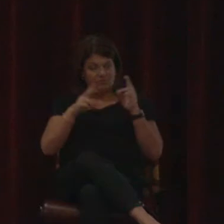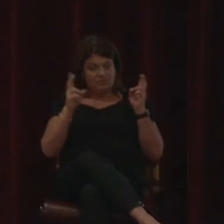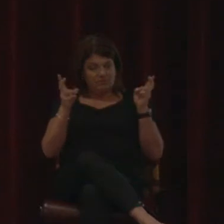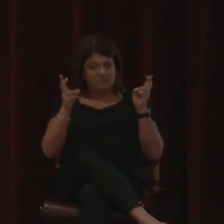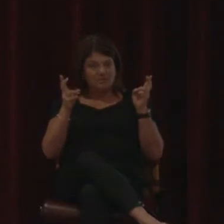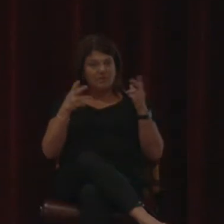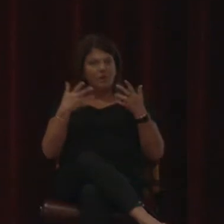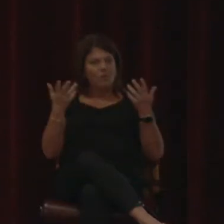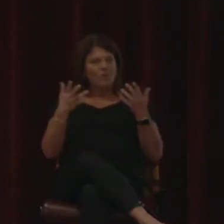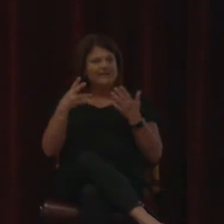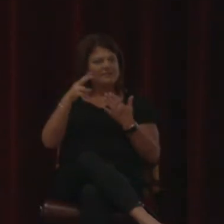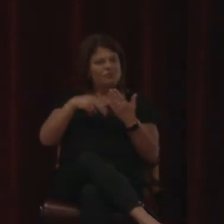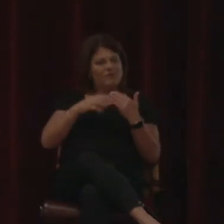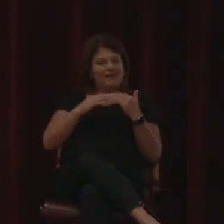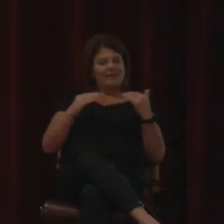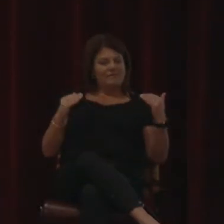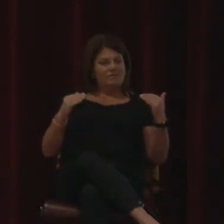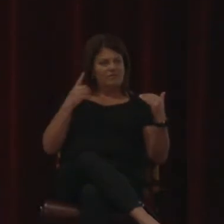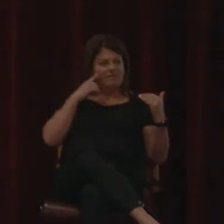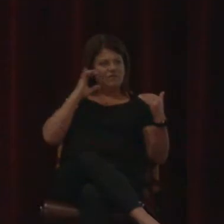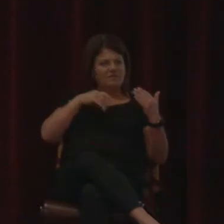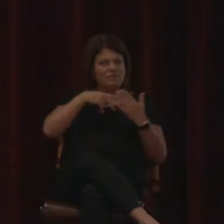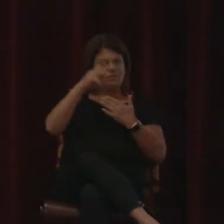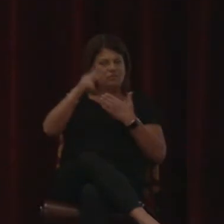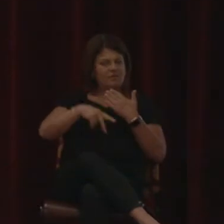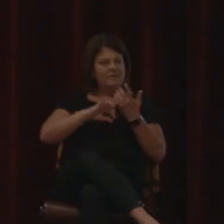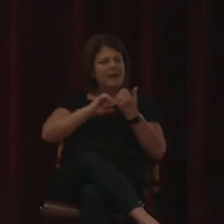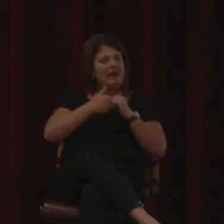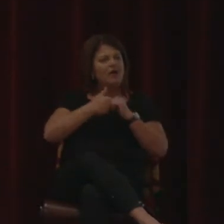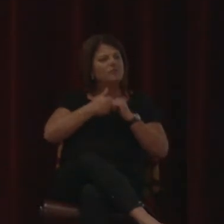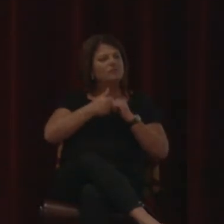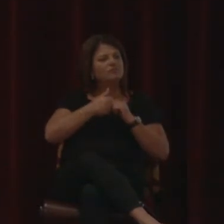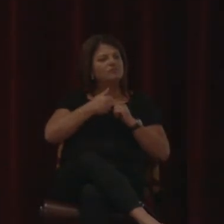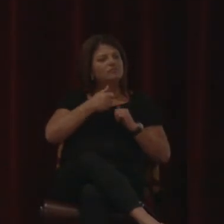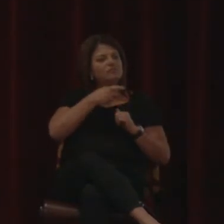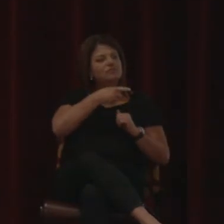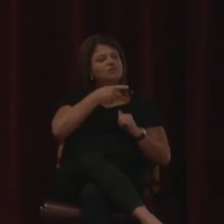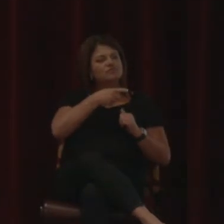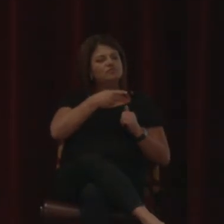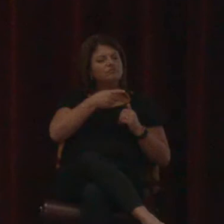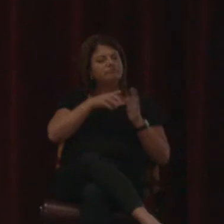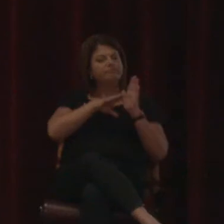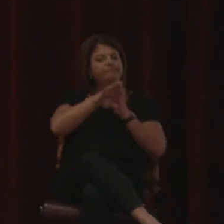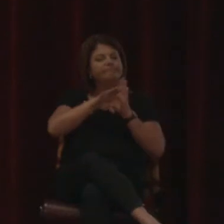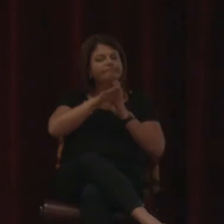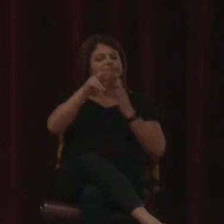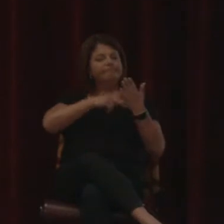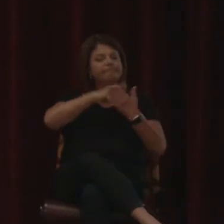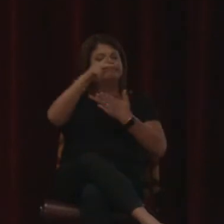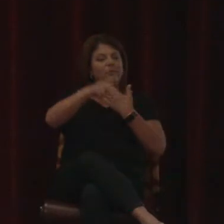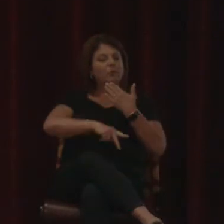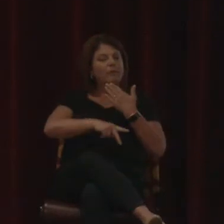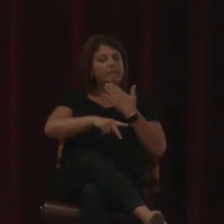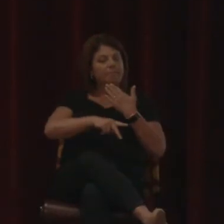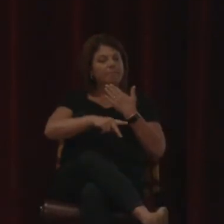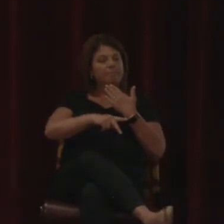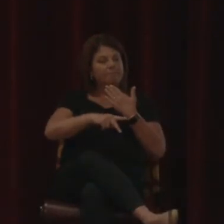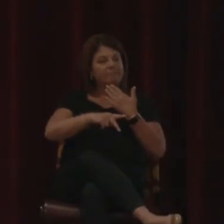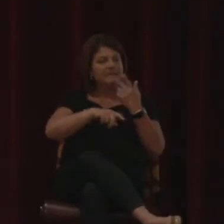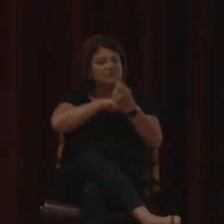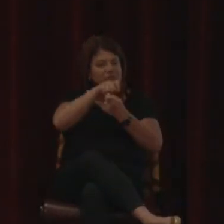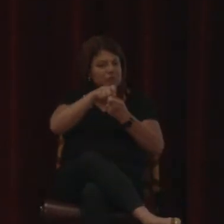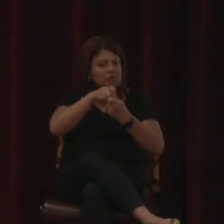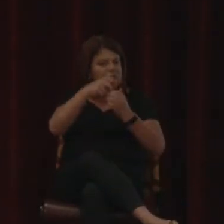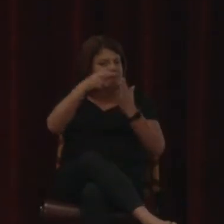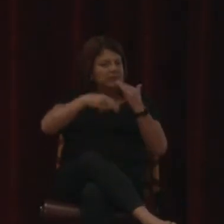the reading level for the program? How did you all develop the program? Did you base it on a certain reading level,